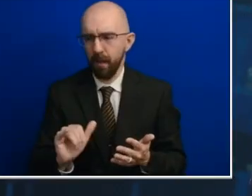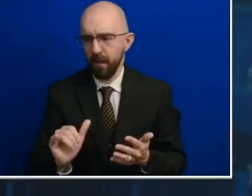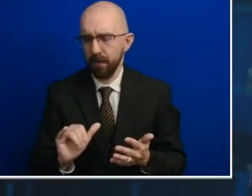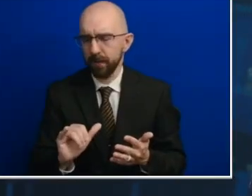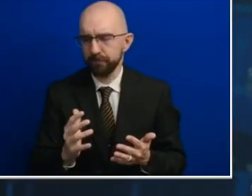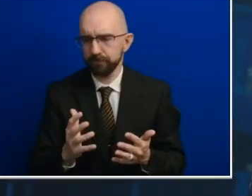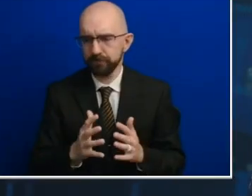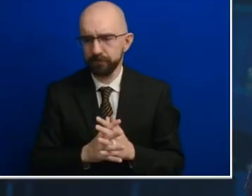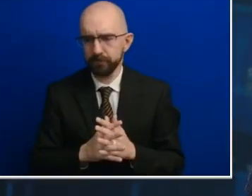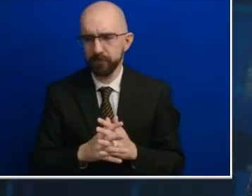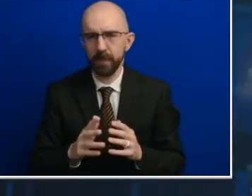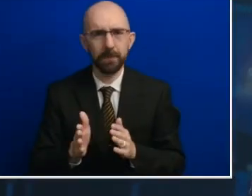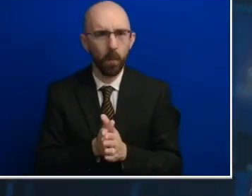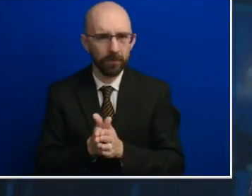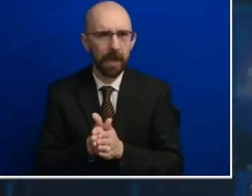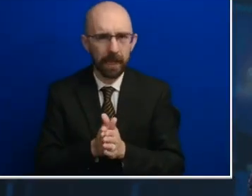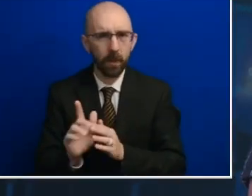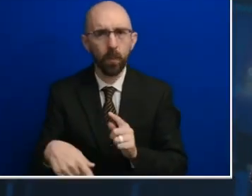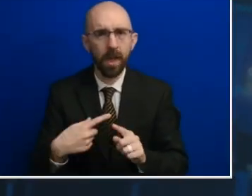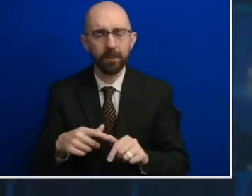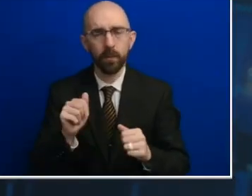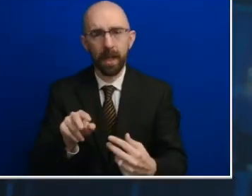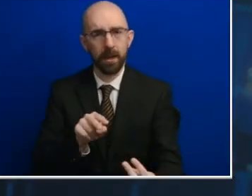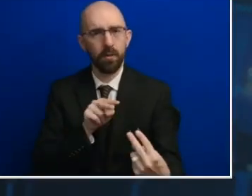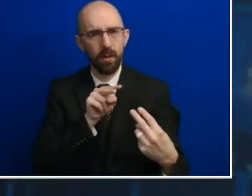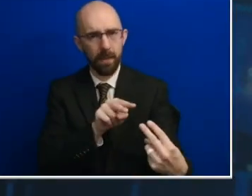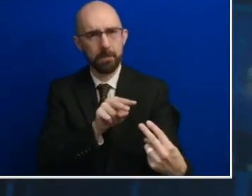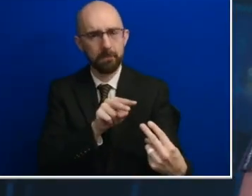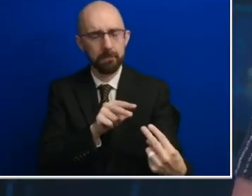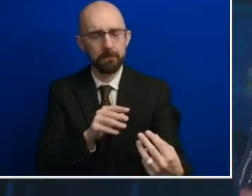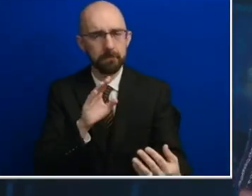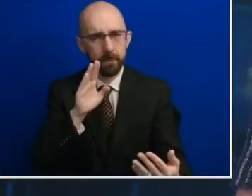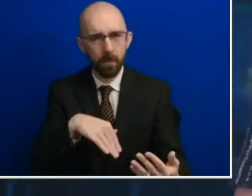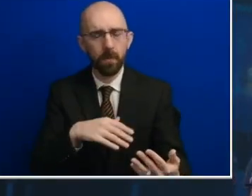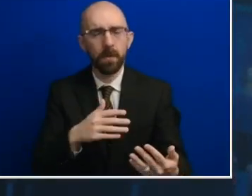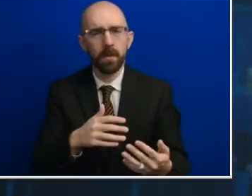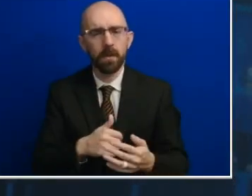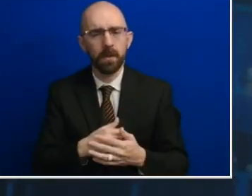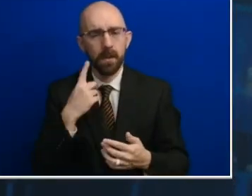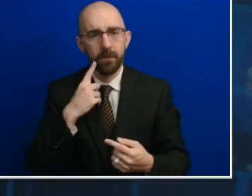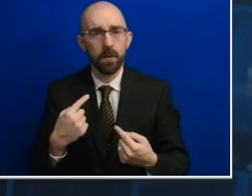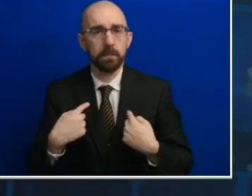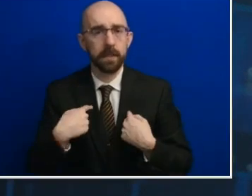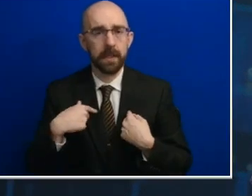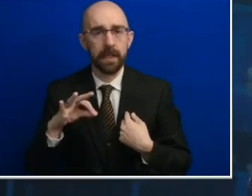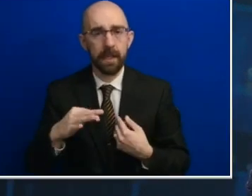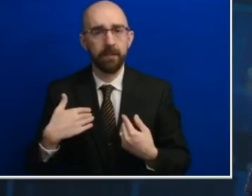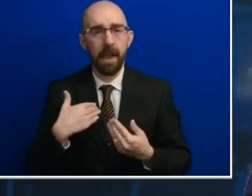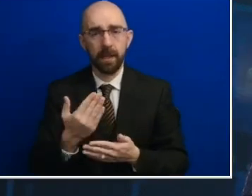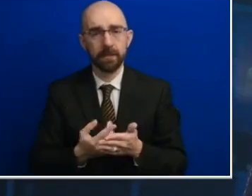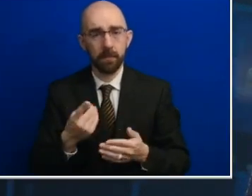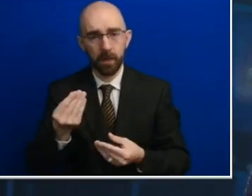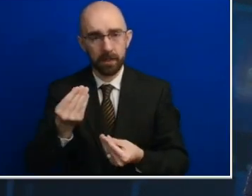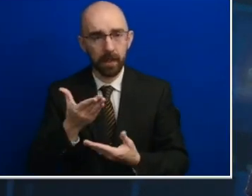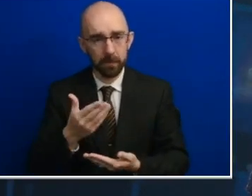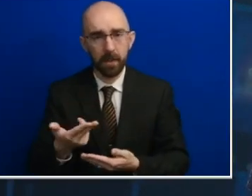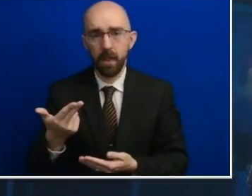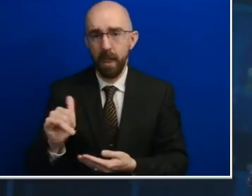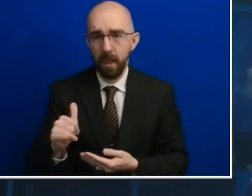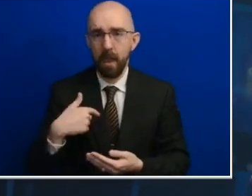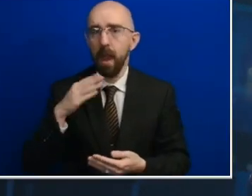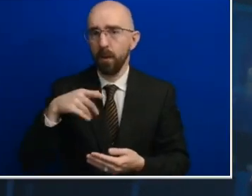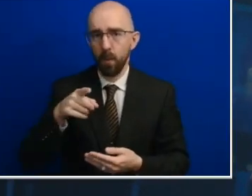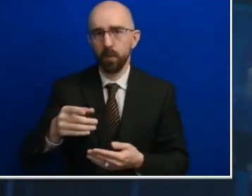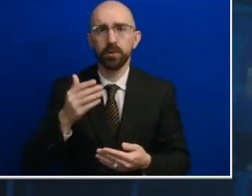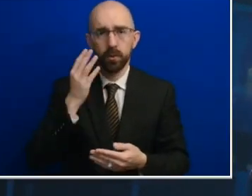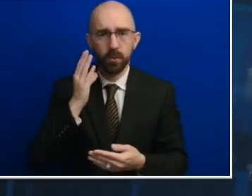very motivating when you can look someone in the eye and, for me, if I had somebody tell me hey, I know what you're going through and